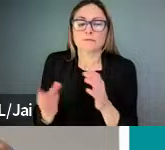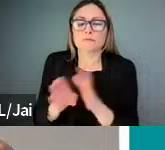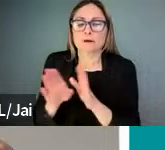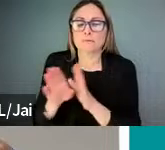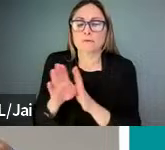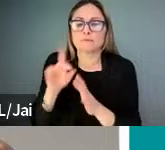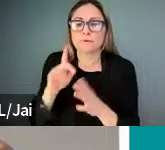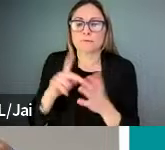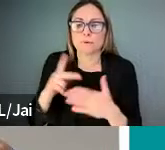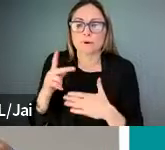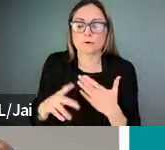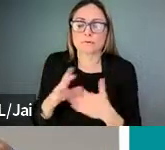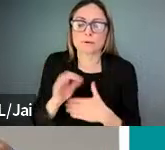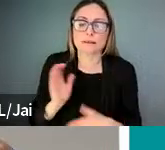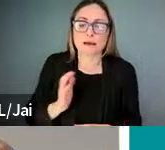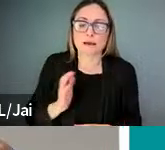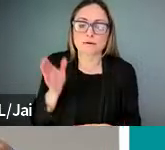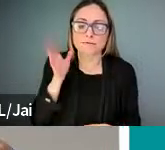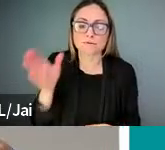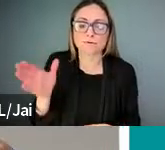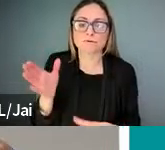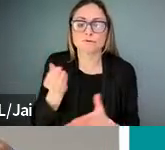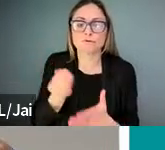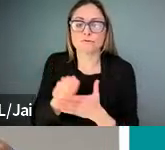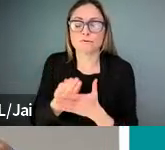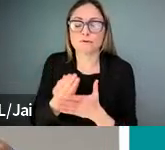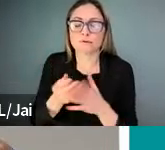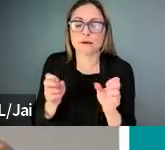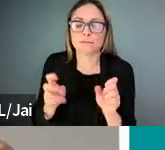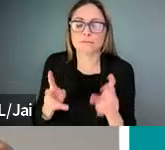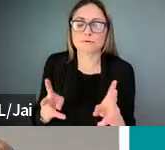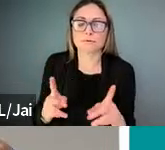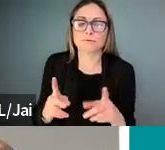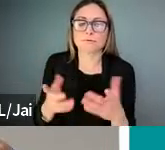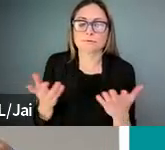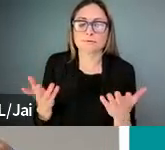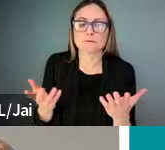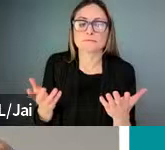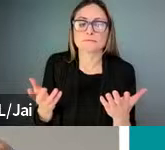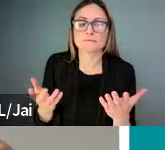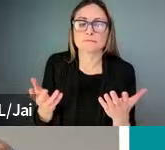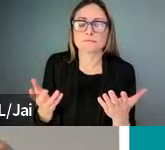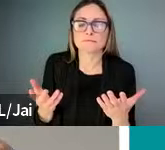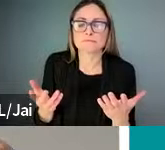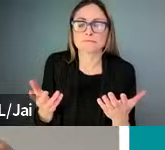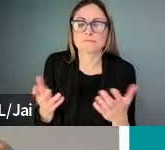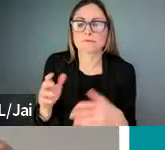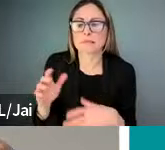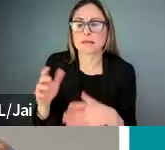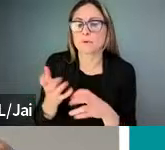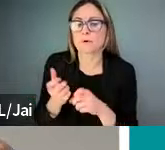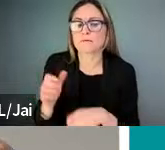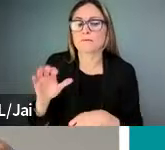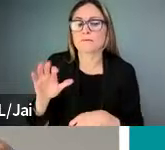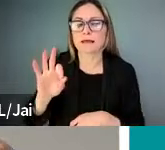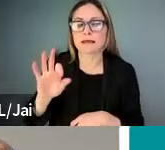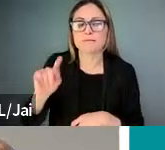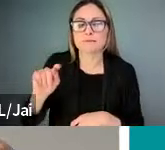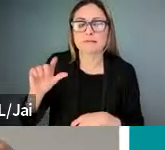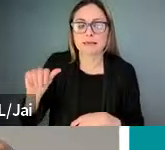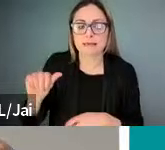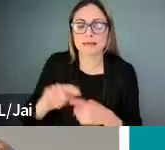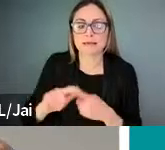our future funding opportunities we're seeking from FTA and Federal Transit